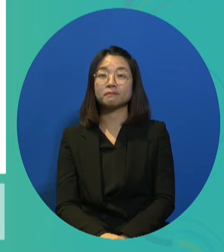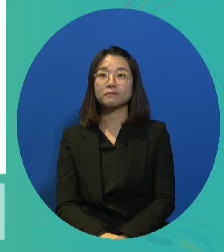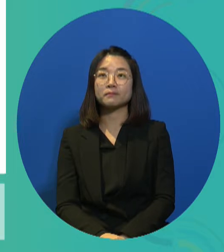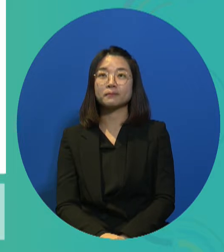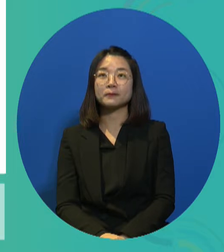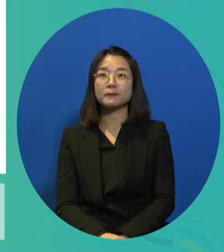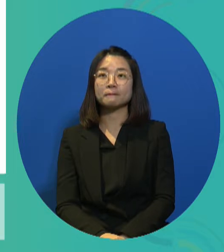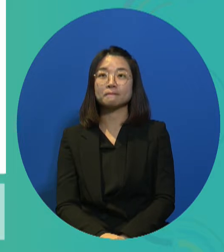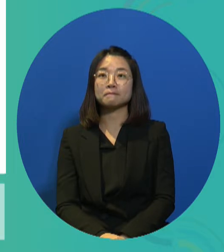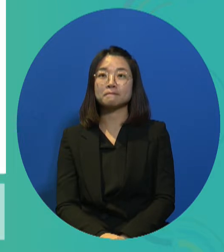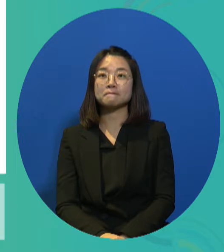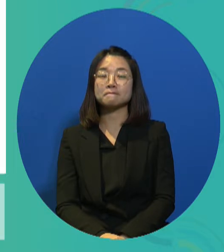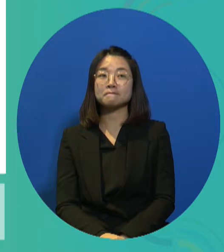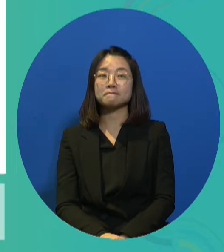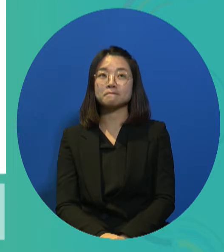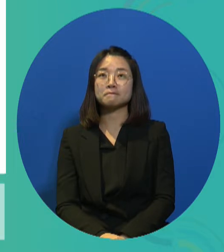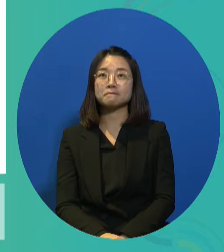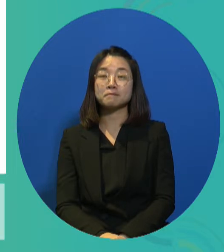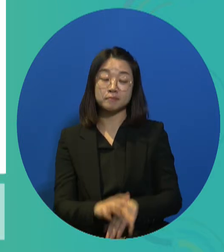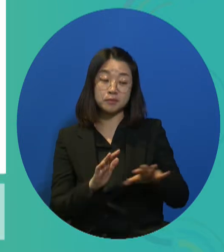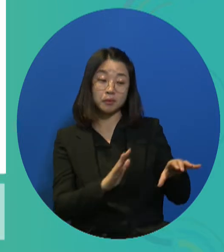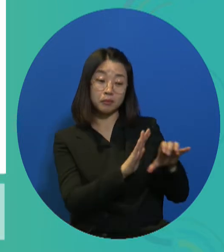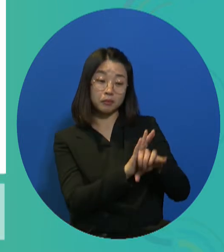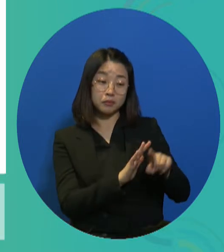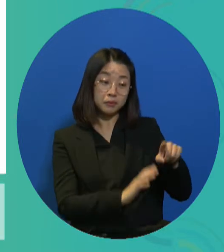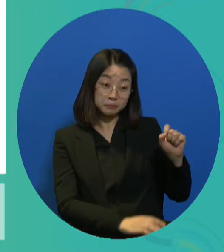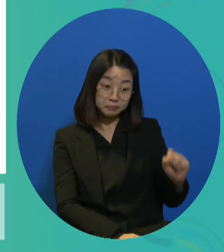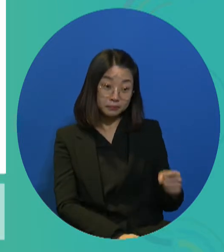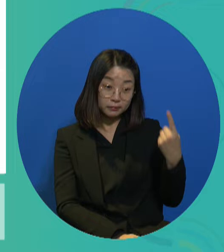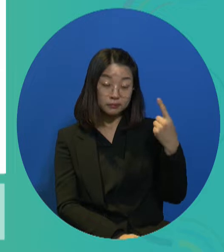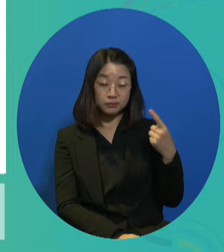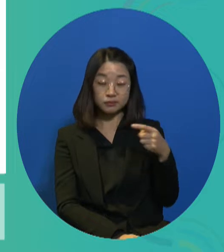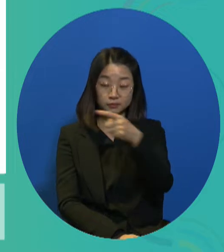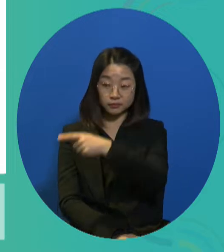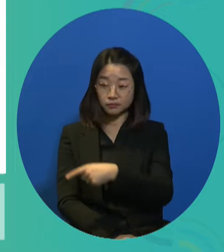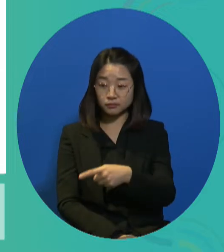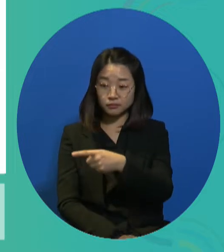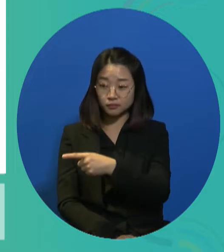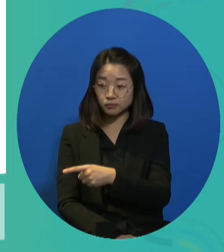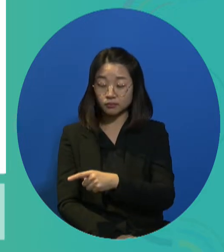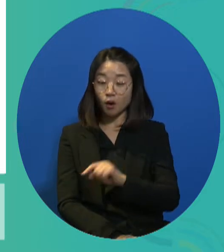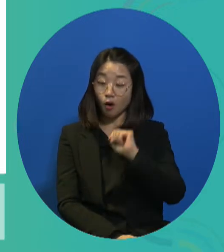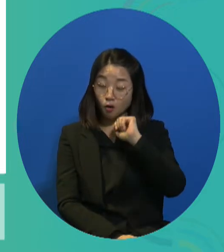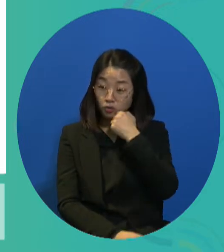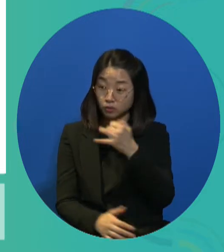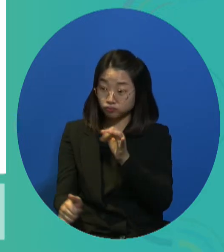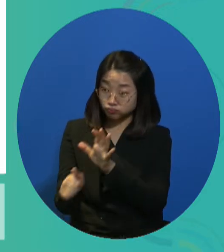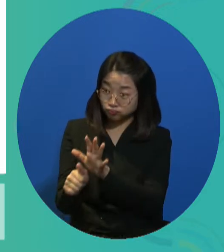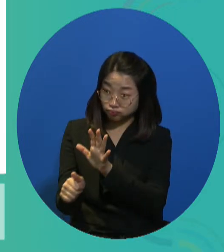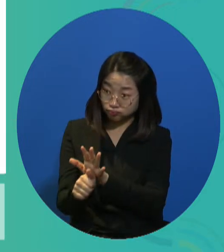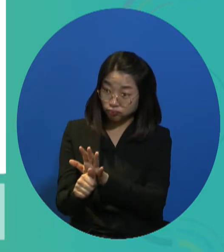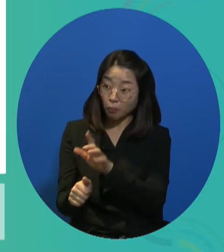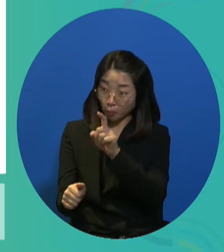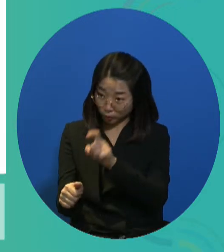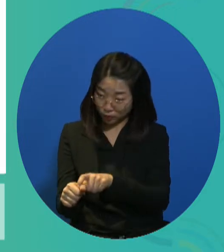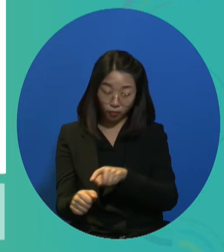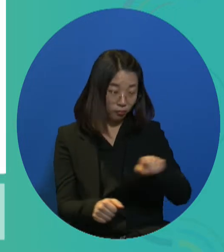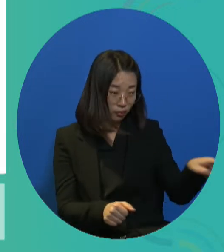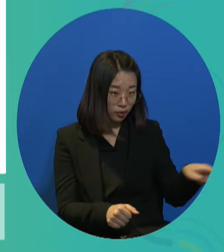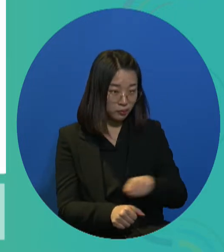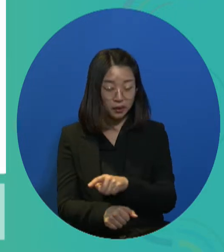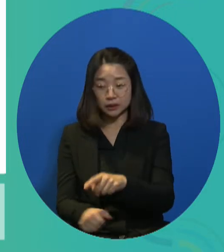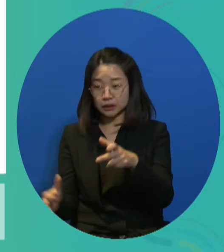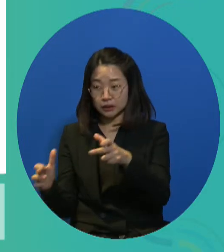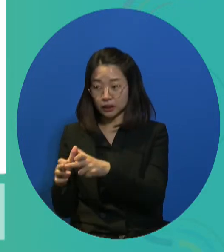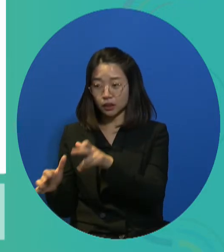most vulnerable, and justified the cuts by saying they needed to fix a broken welfare system that was beset